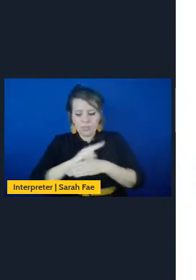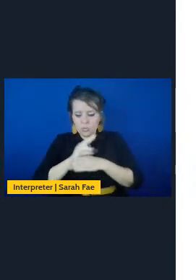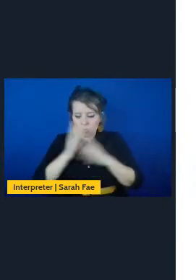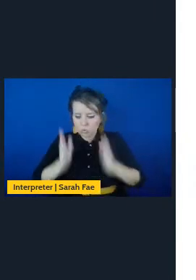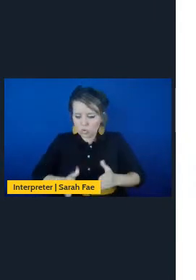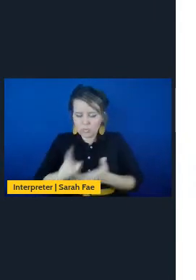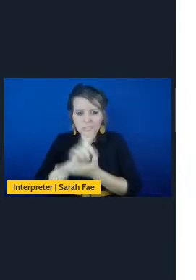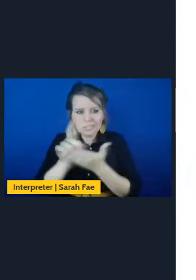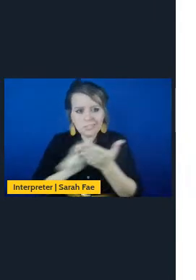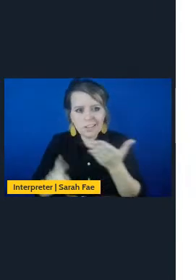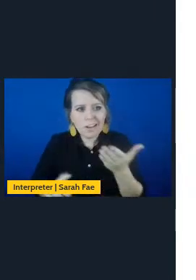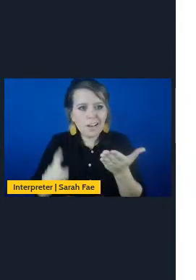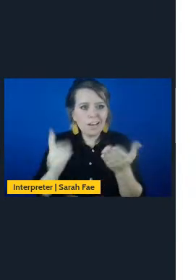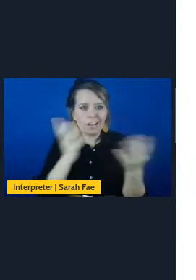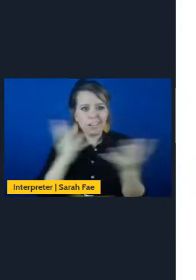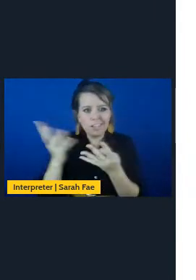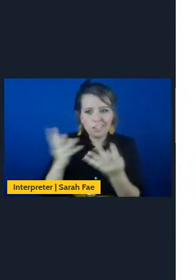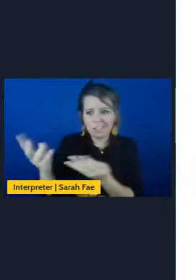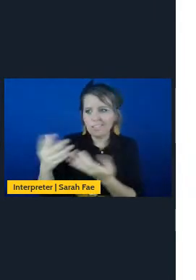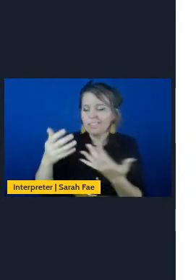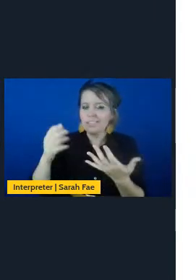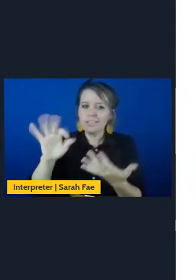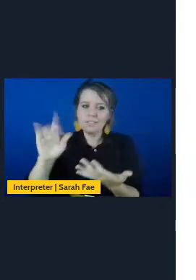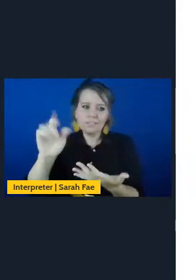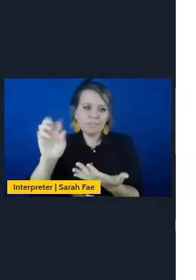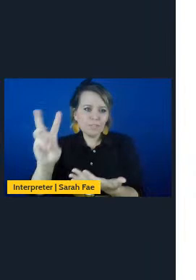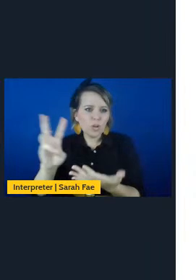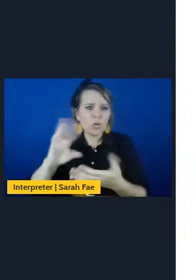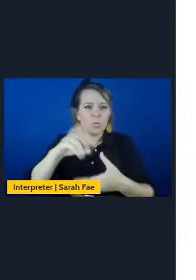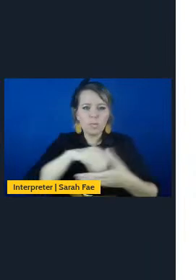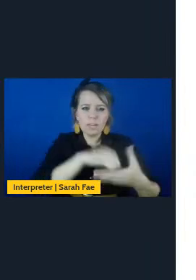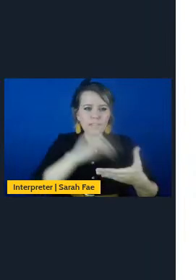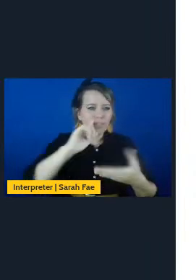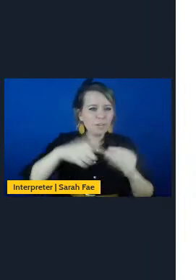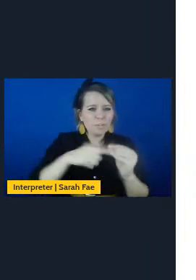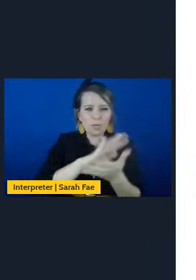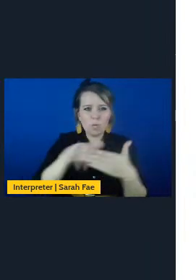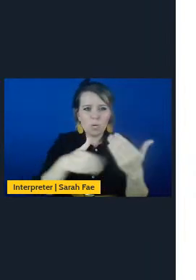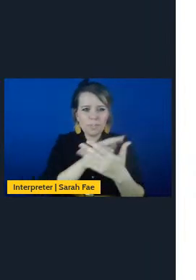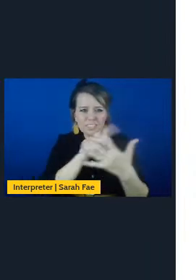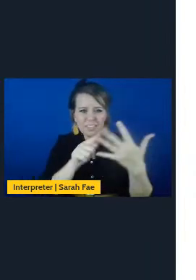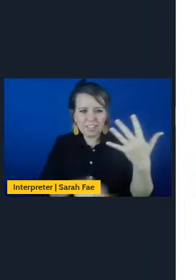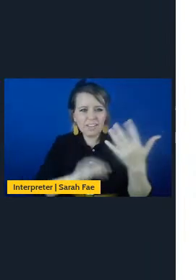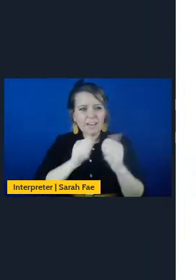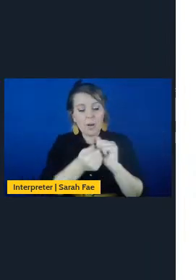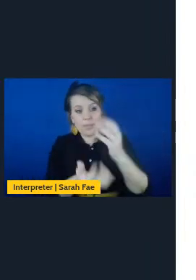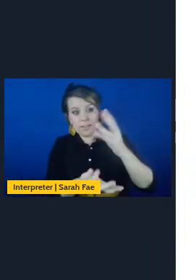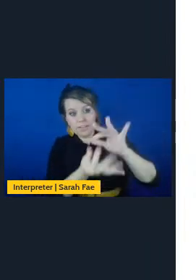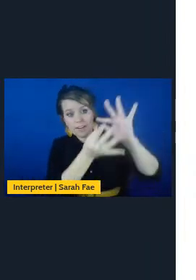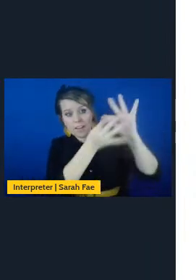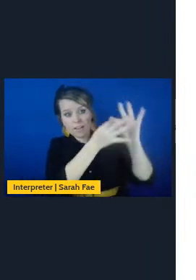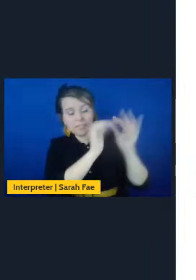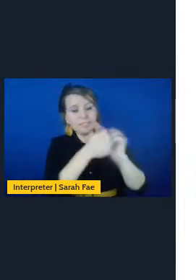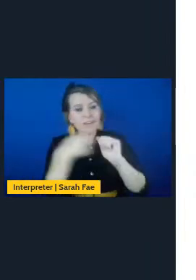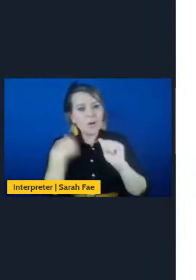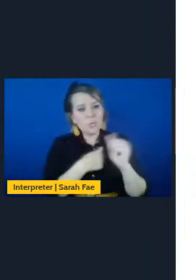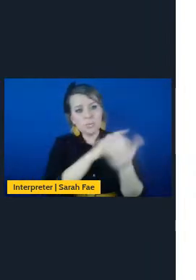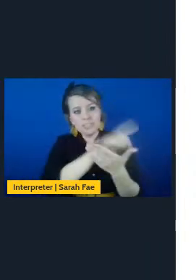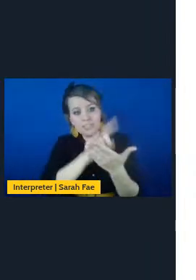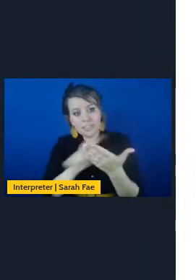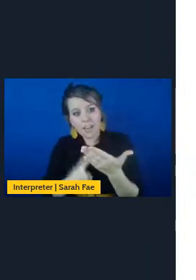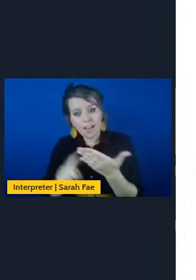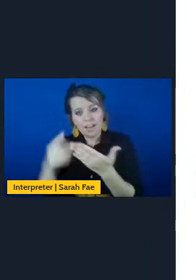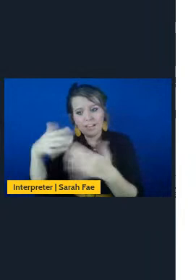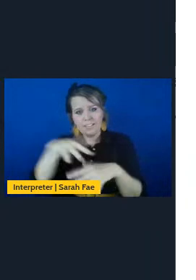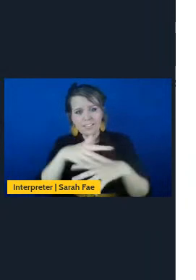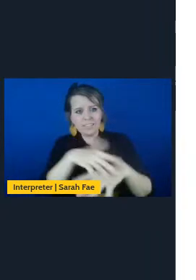event storming, flows, repositories. Think about all those things, how they connect, how we decide on them,